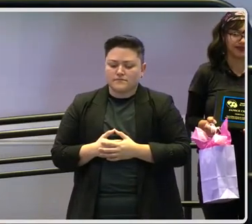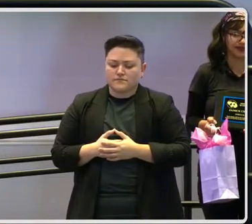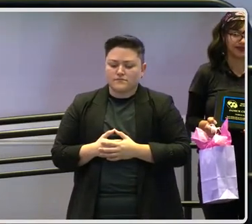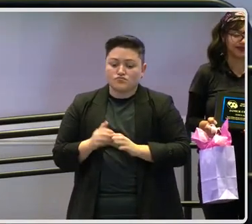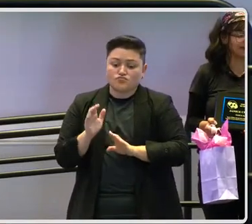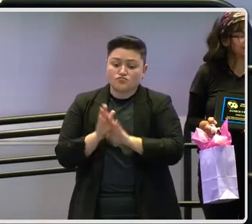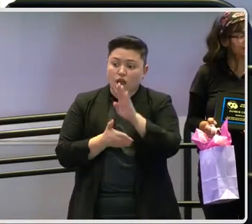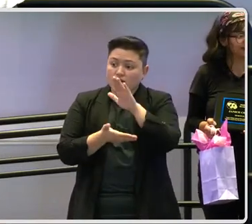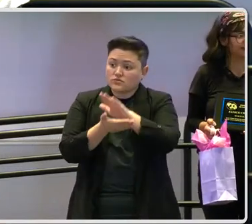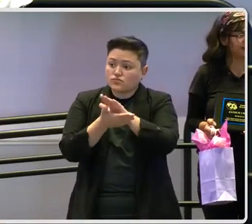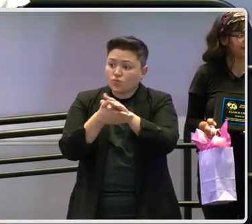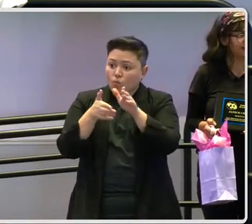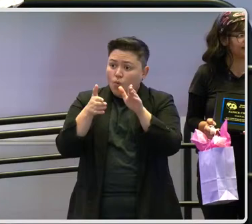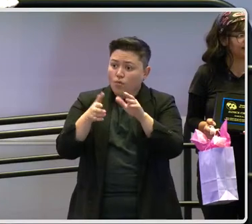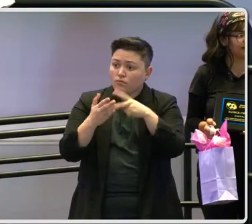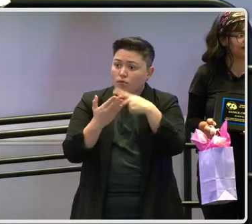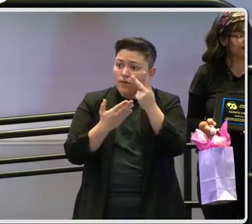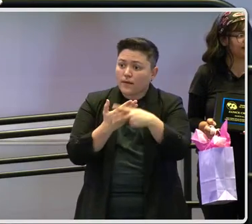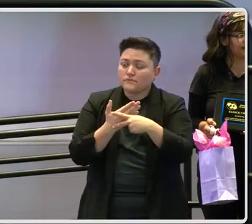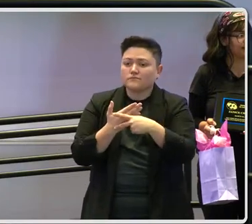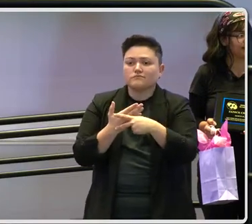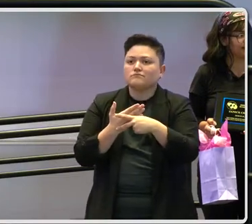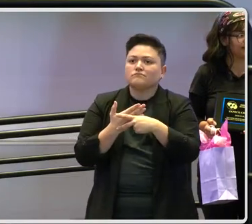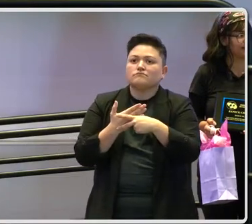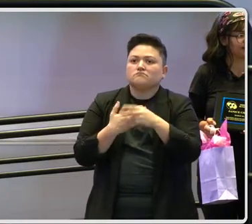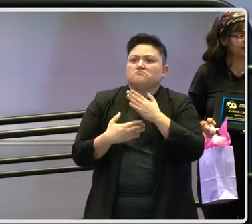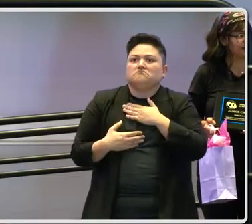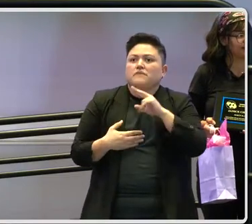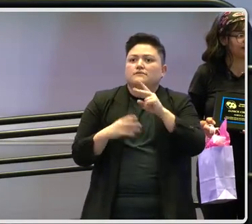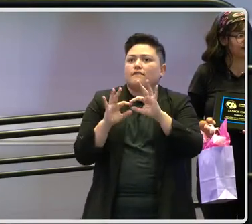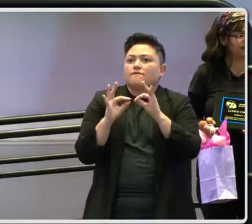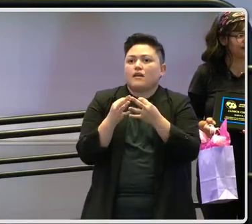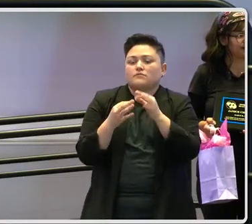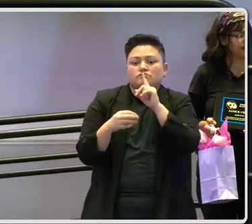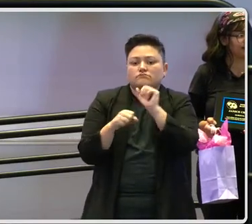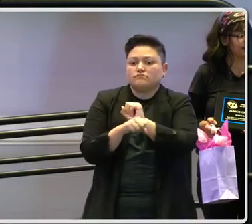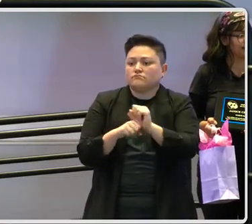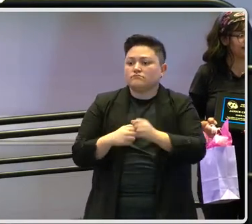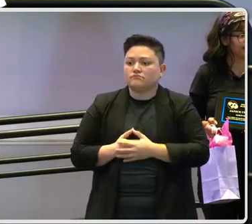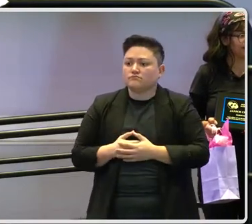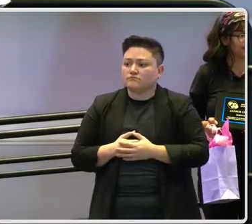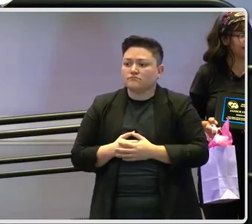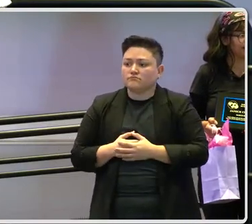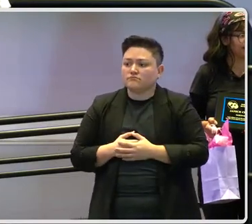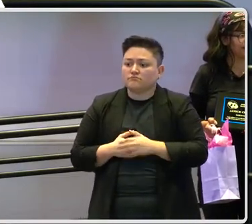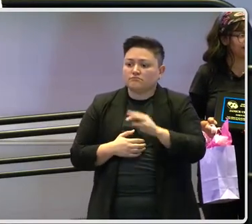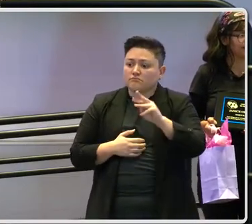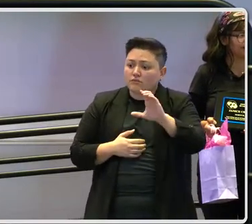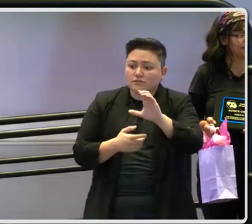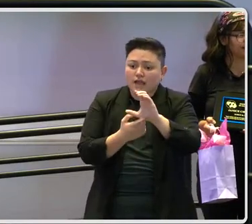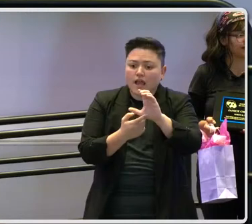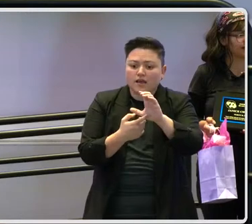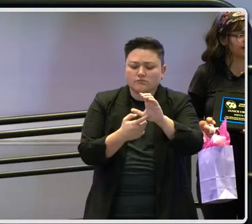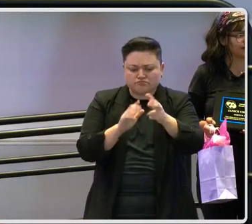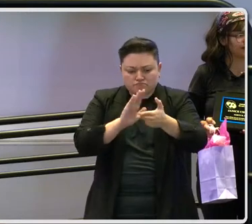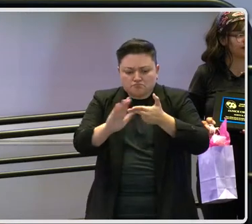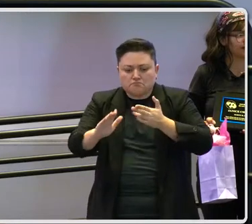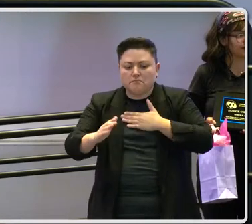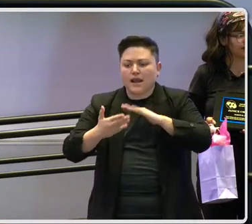Rising Scholars is just like my second family. Mt SAC is my